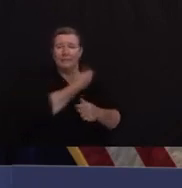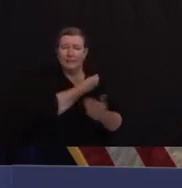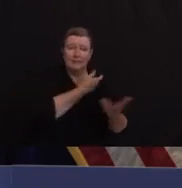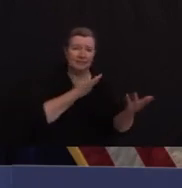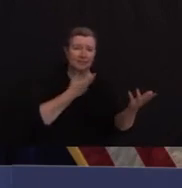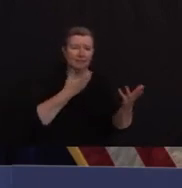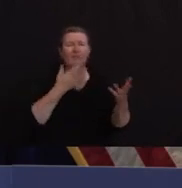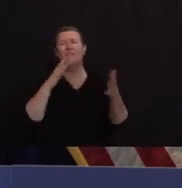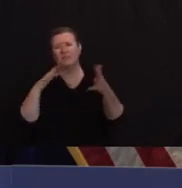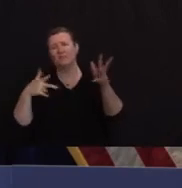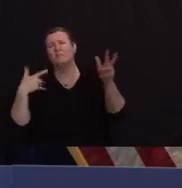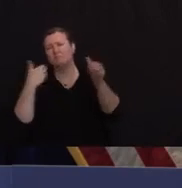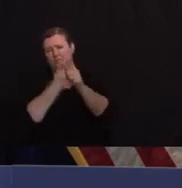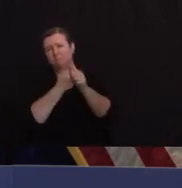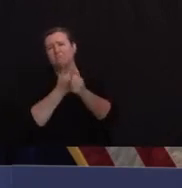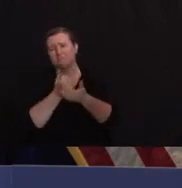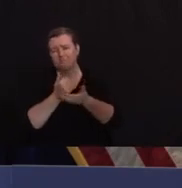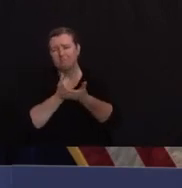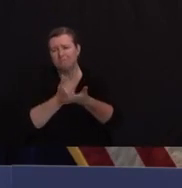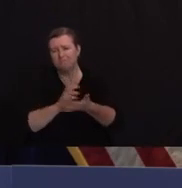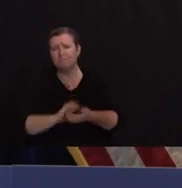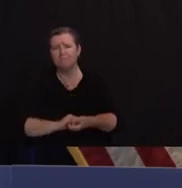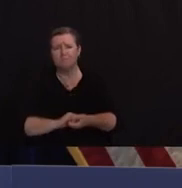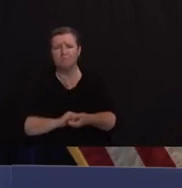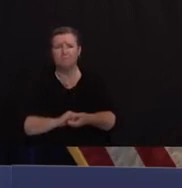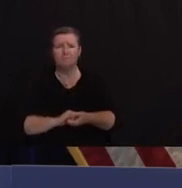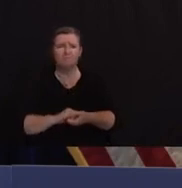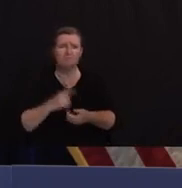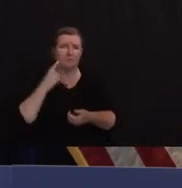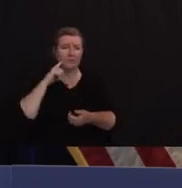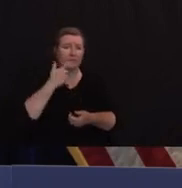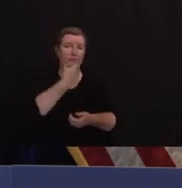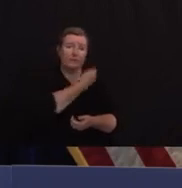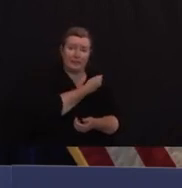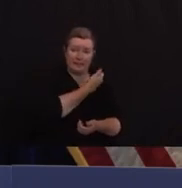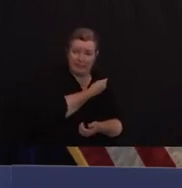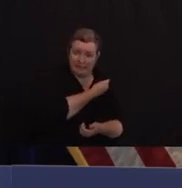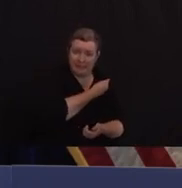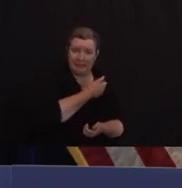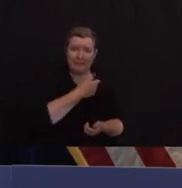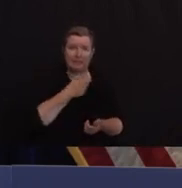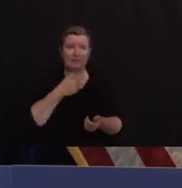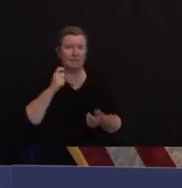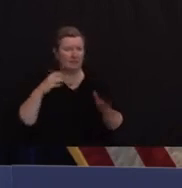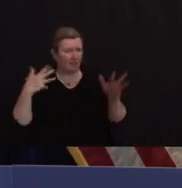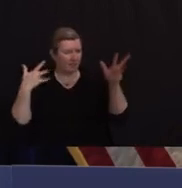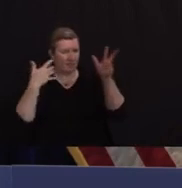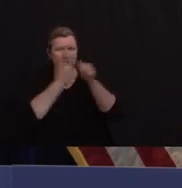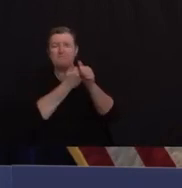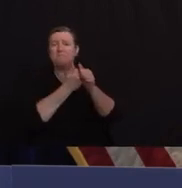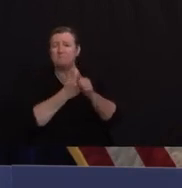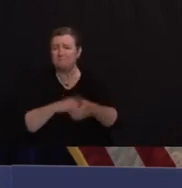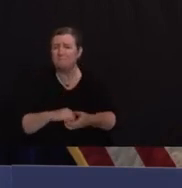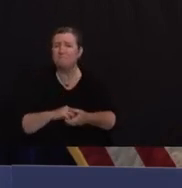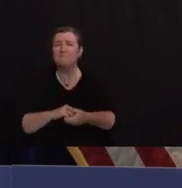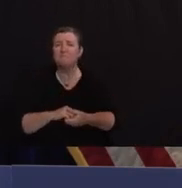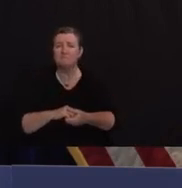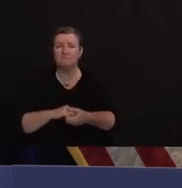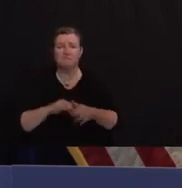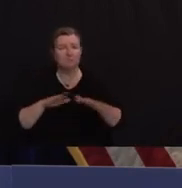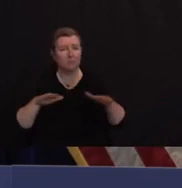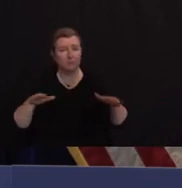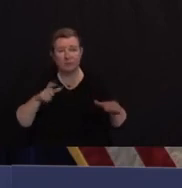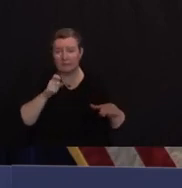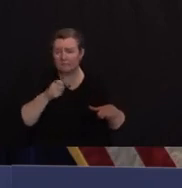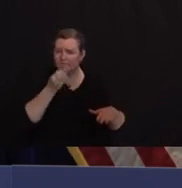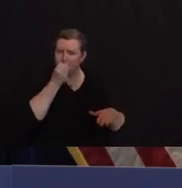for children to be up to date on their vaccines. It's also important for students to eat well, be active, get enough sleep, drink